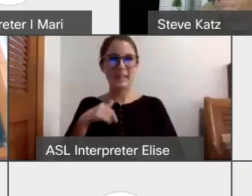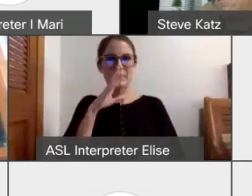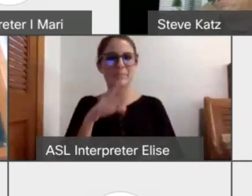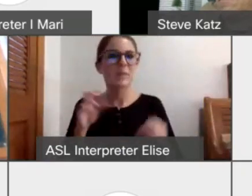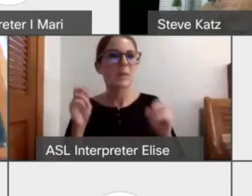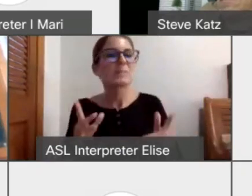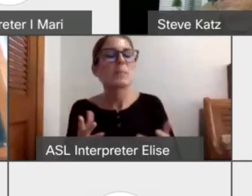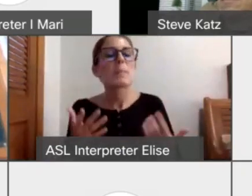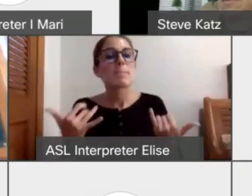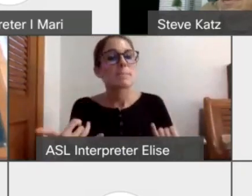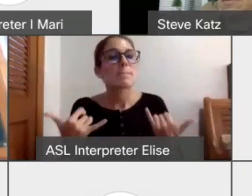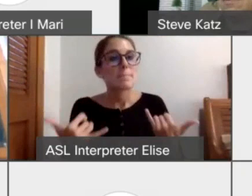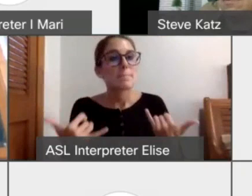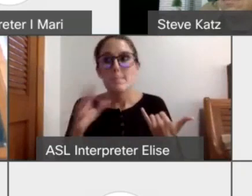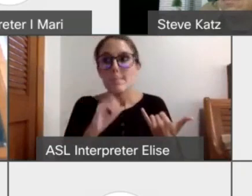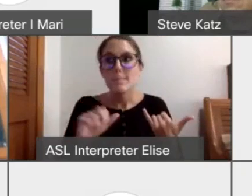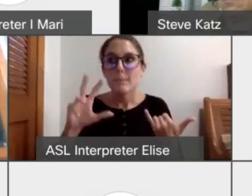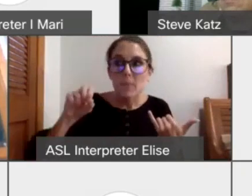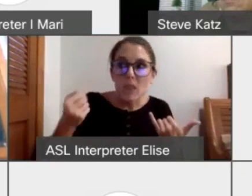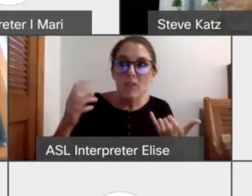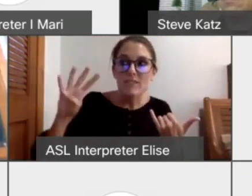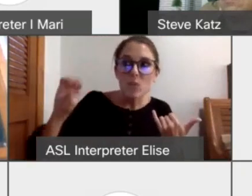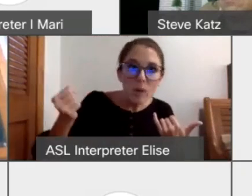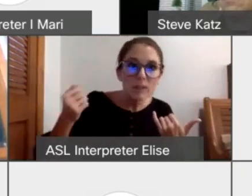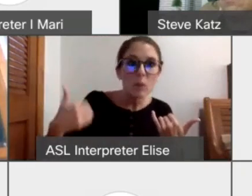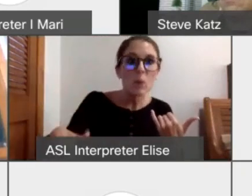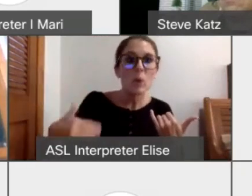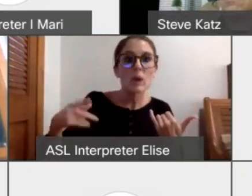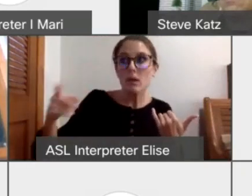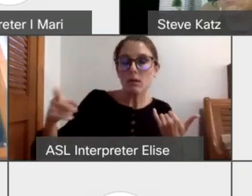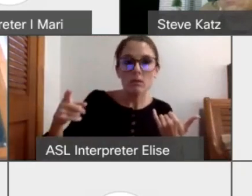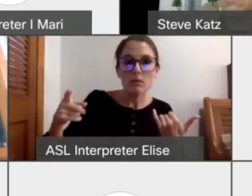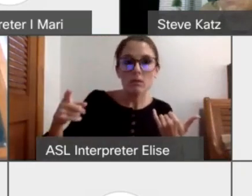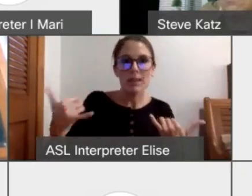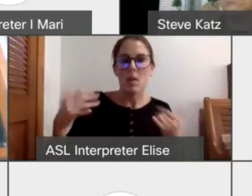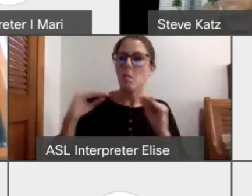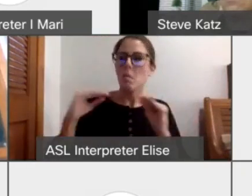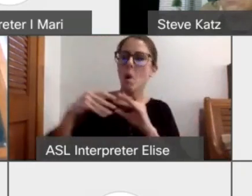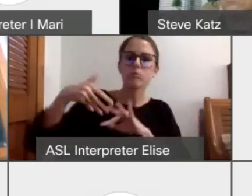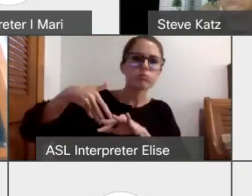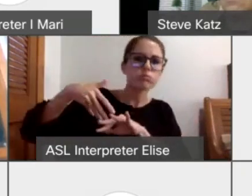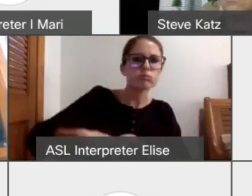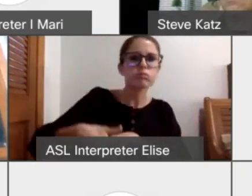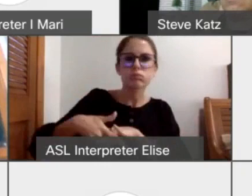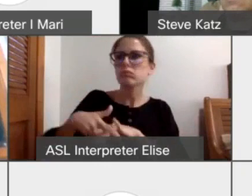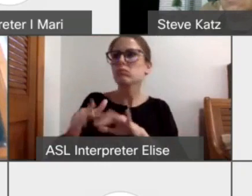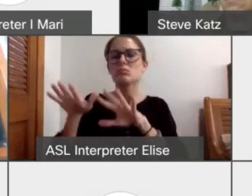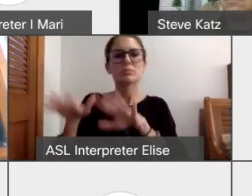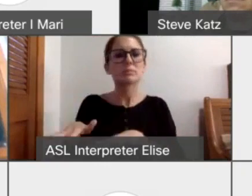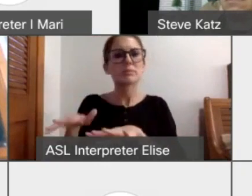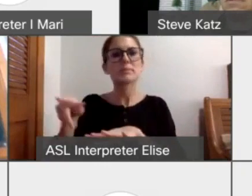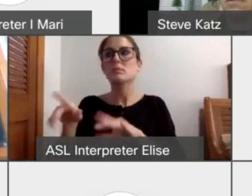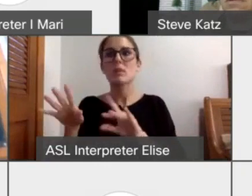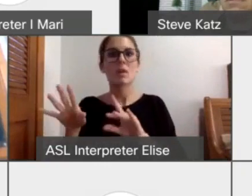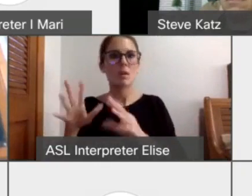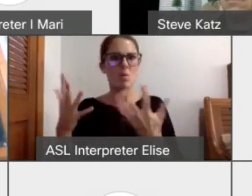now that they're in their 30s and their 40s, they're very much more settled, and they really want to learn how